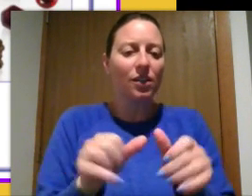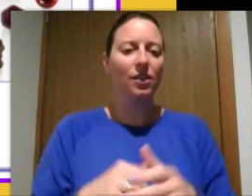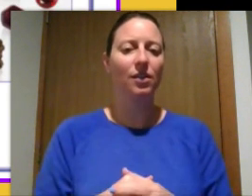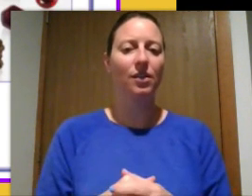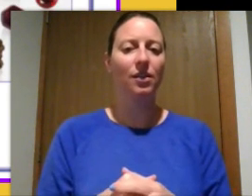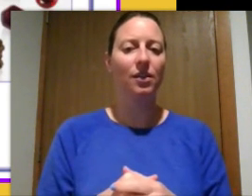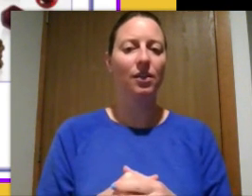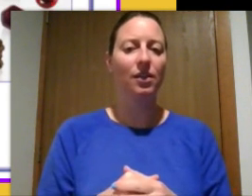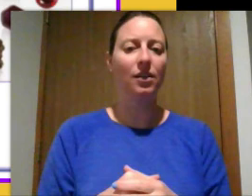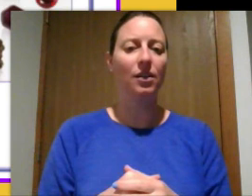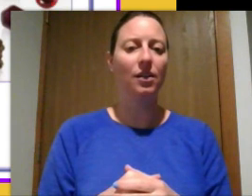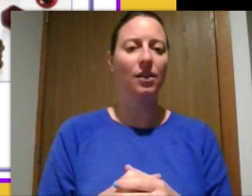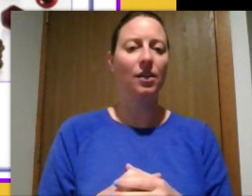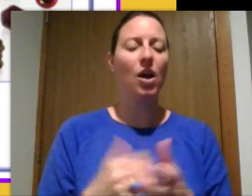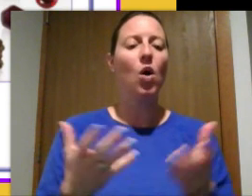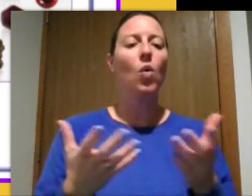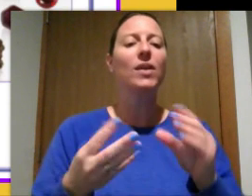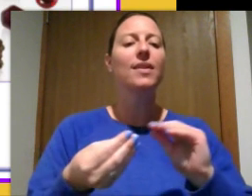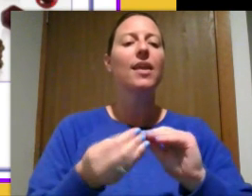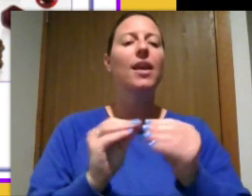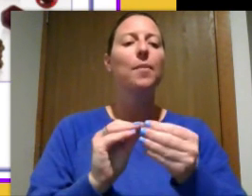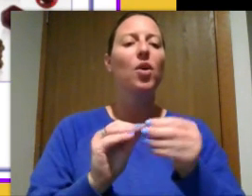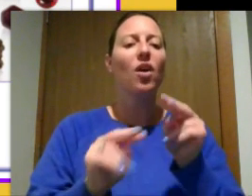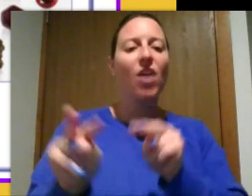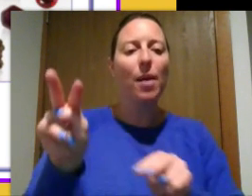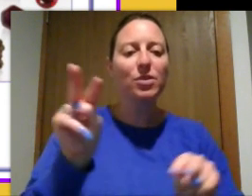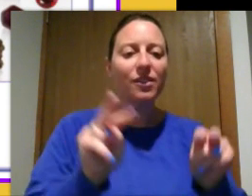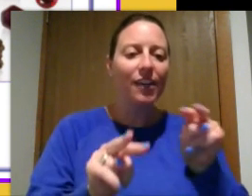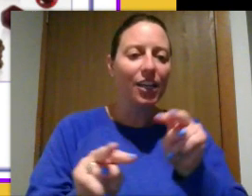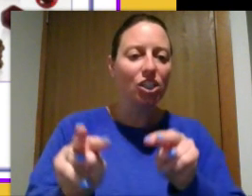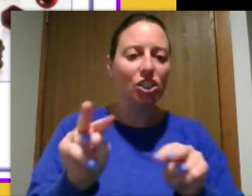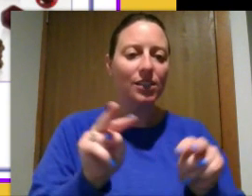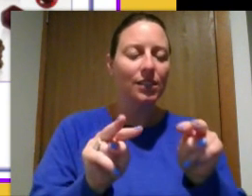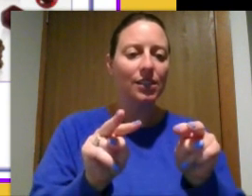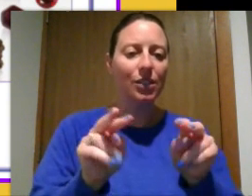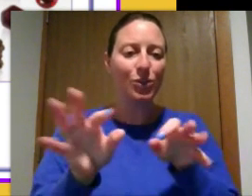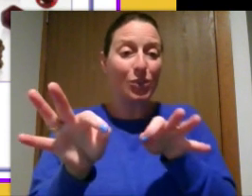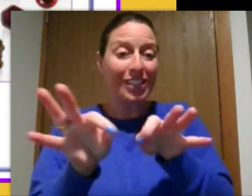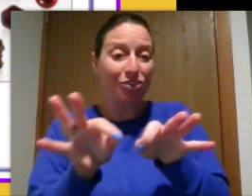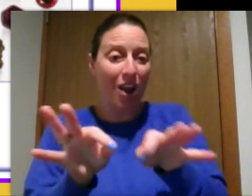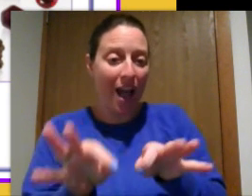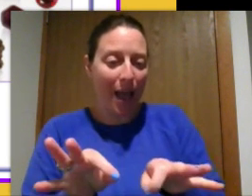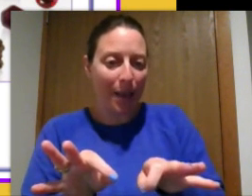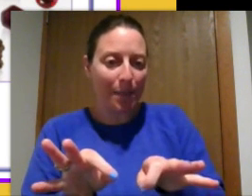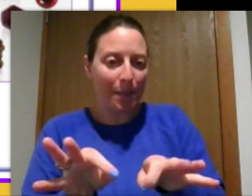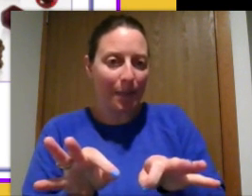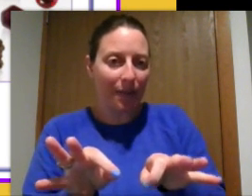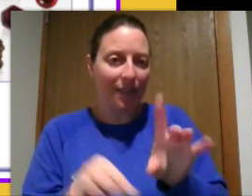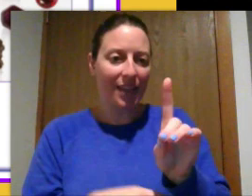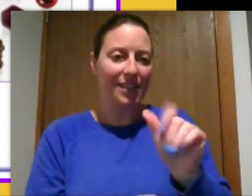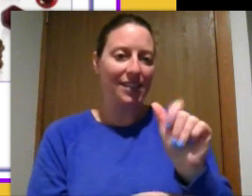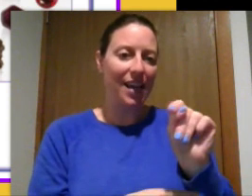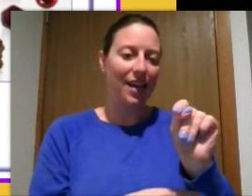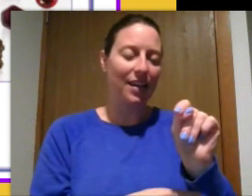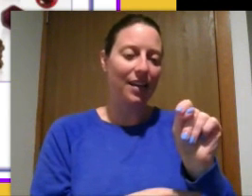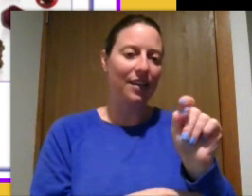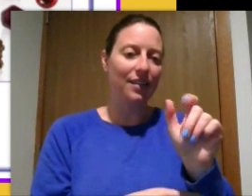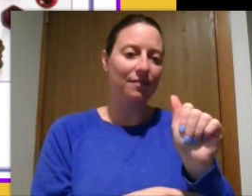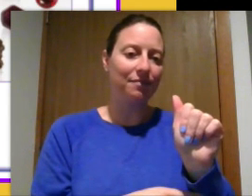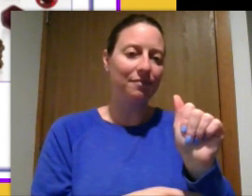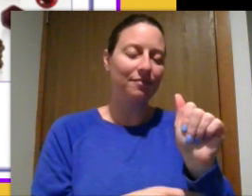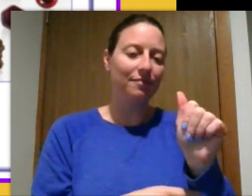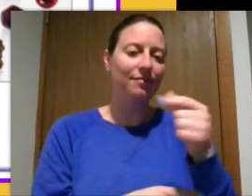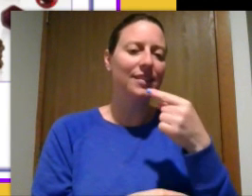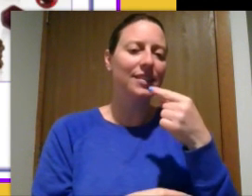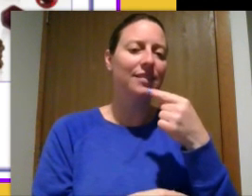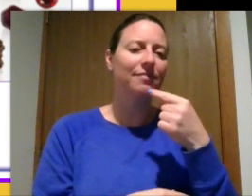And what's the number of observations? So describe the data set. Think to yourself,